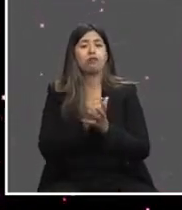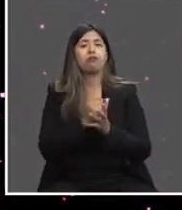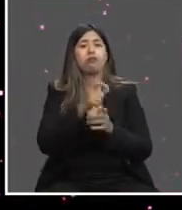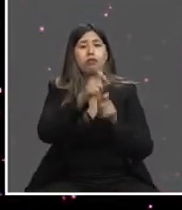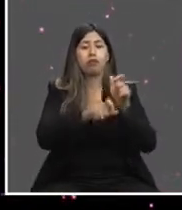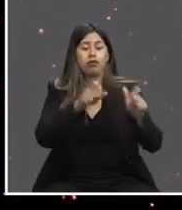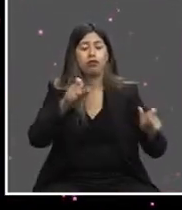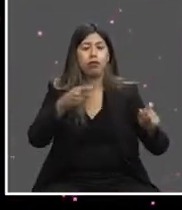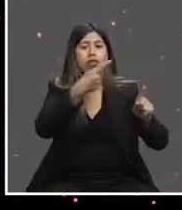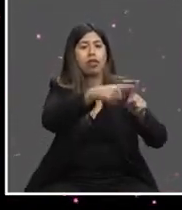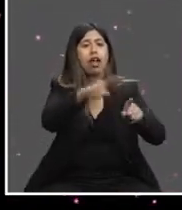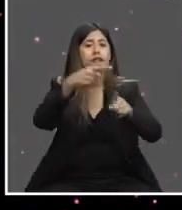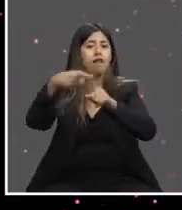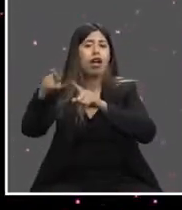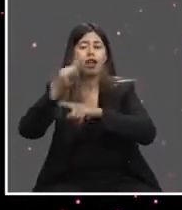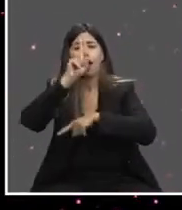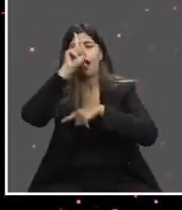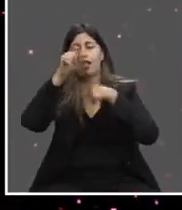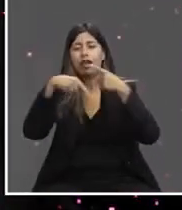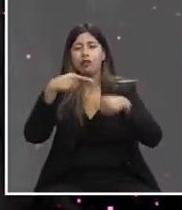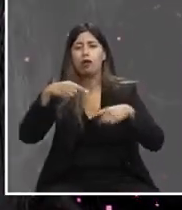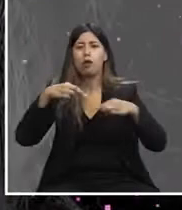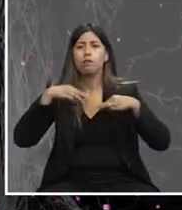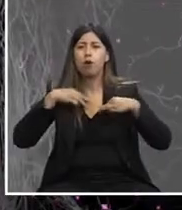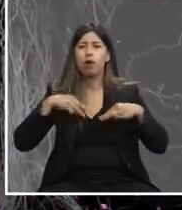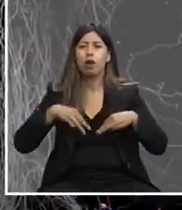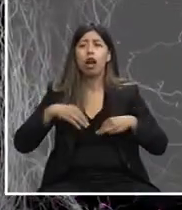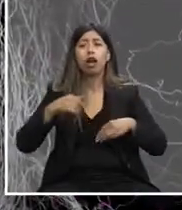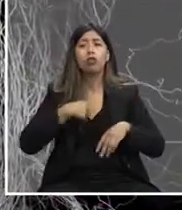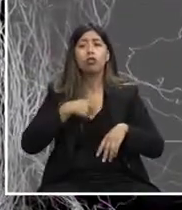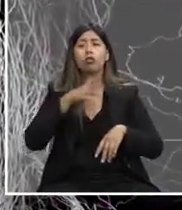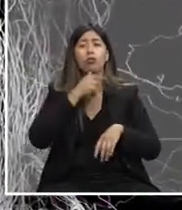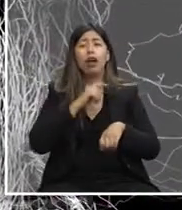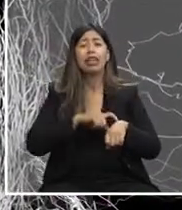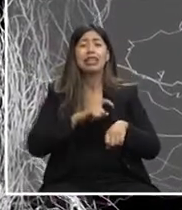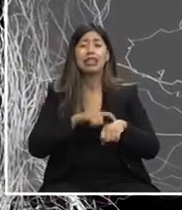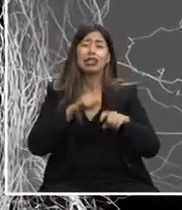do justice to all of these here, but I wanted to say a little more on the future.